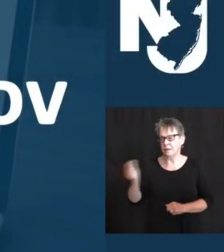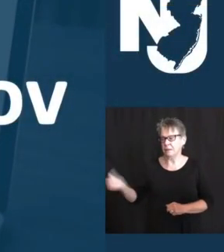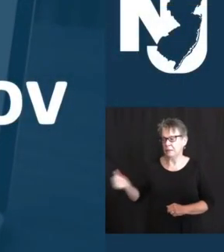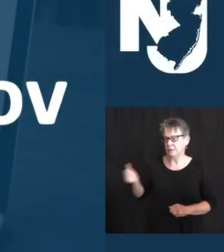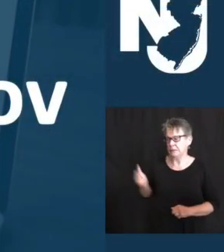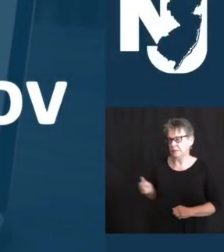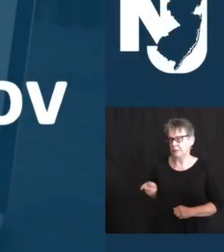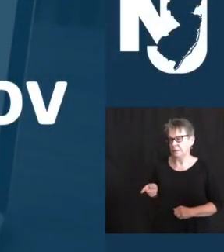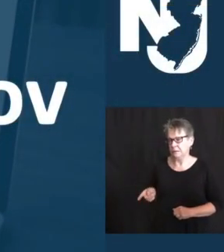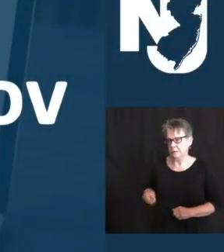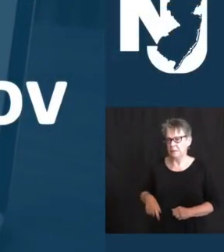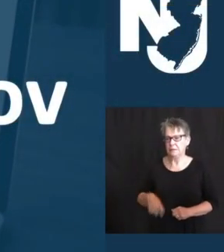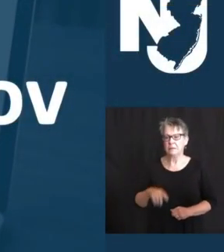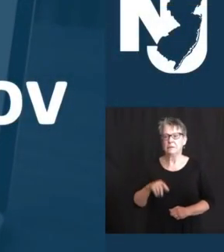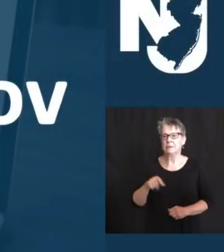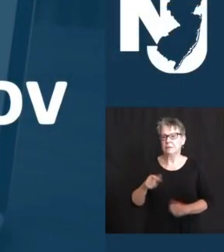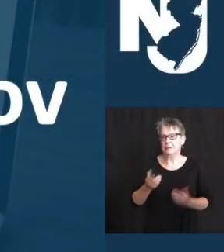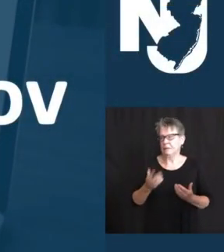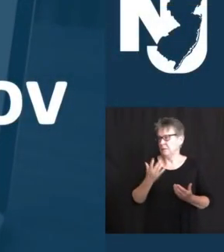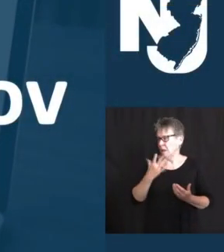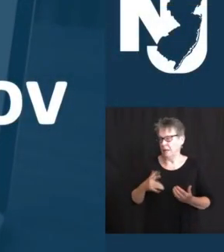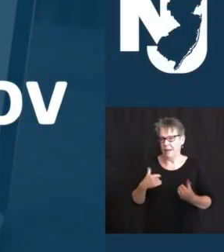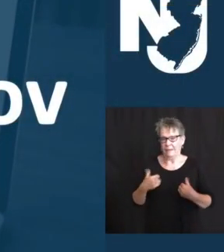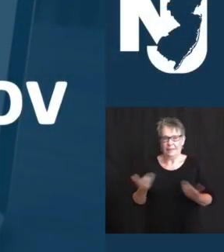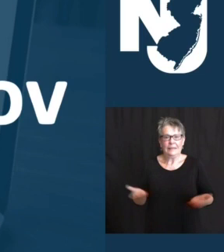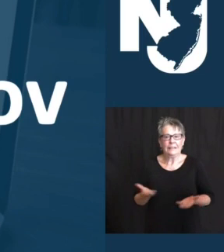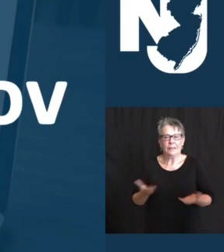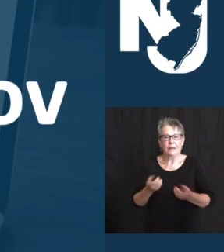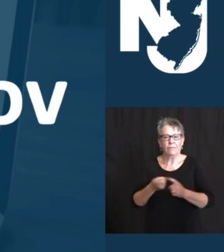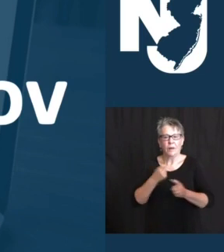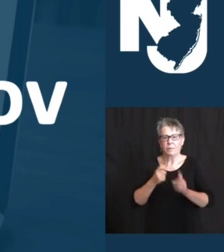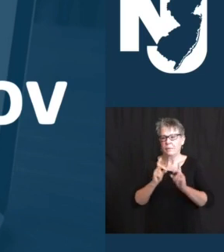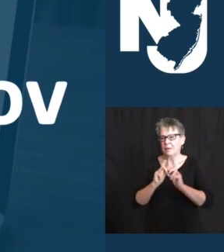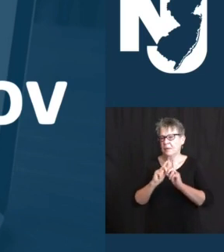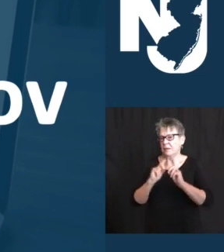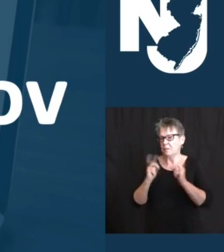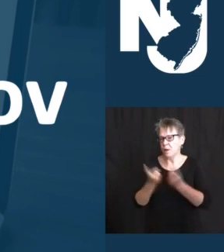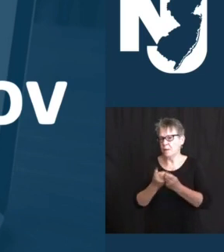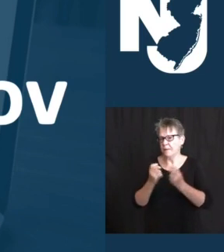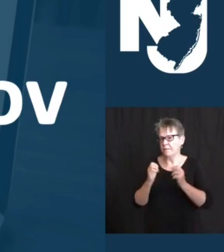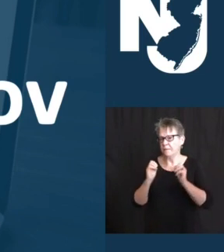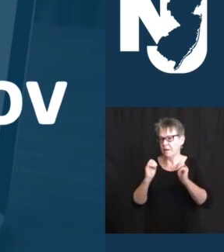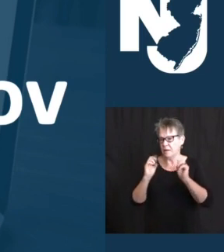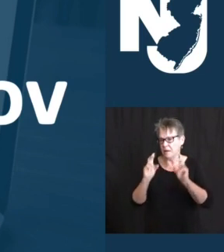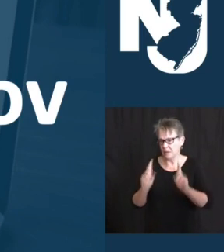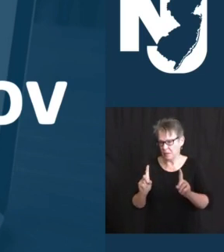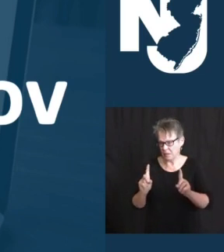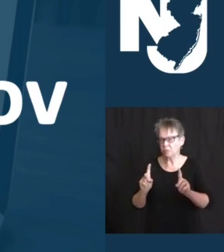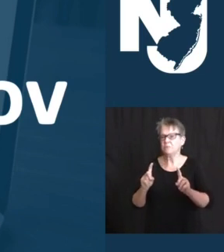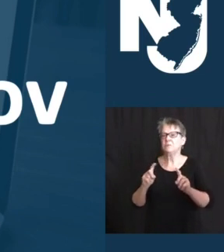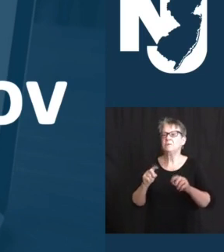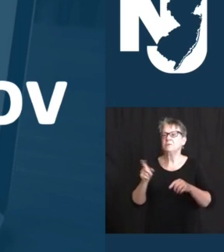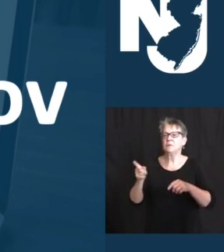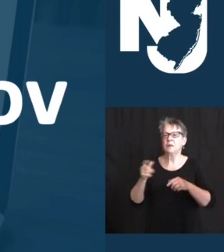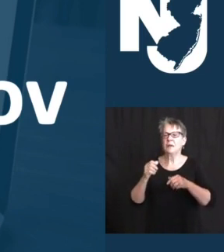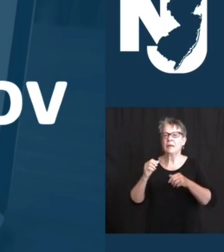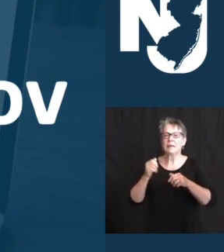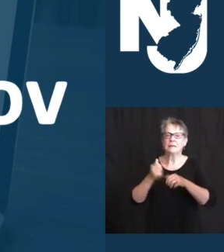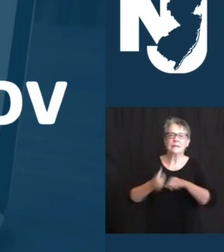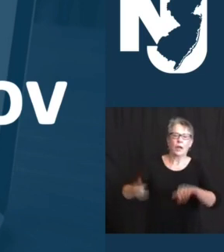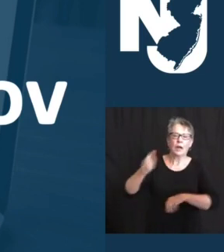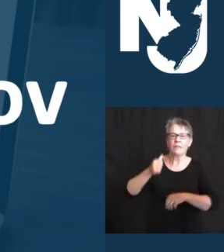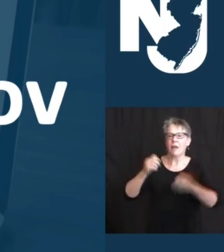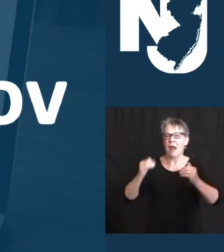joined by, in my immediate left, by the Secretary of Higher Education, Dr. Zakiya Smith Ellis. I'm